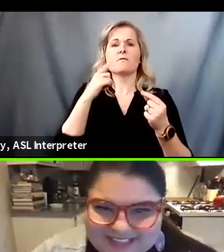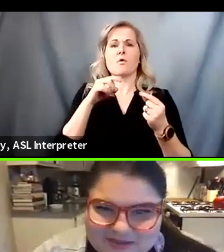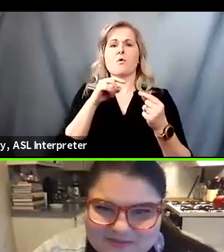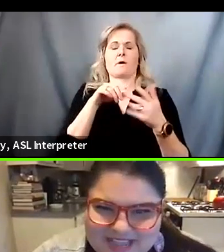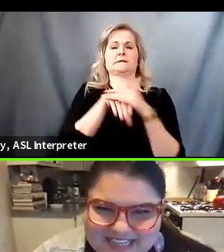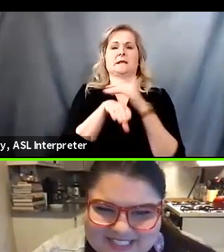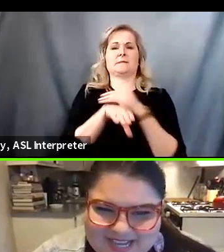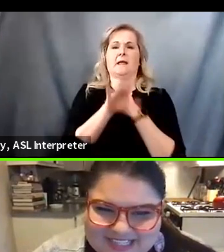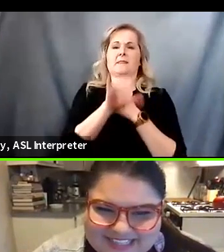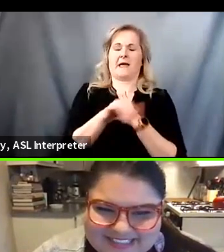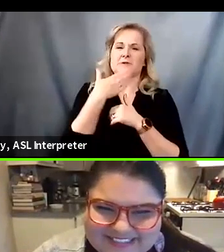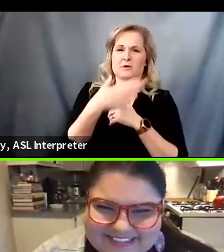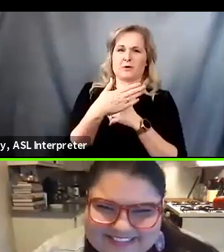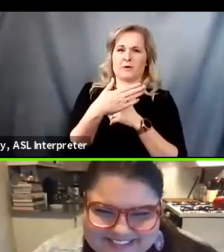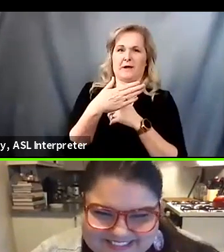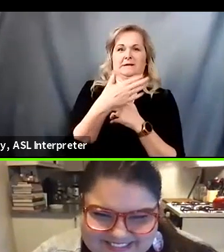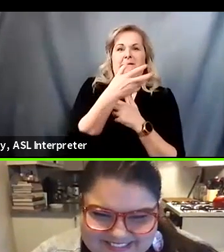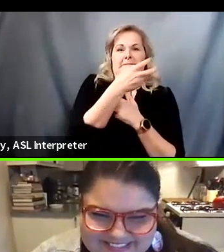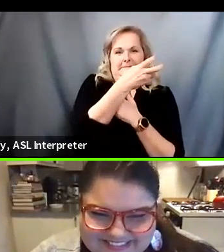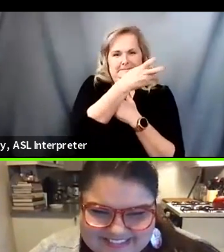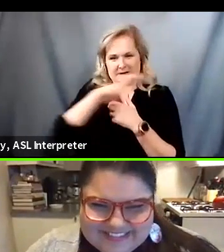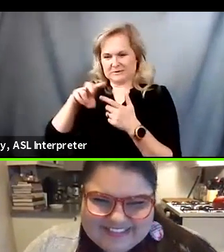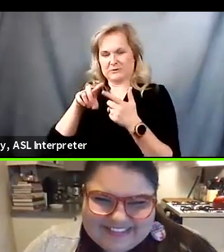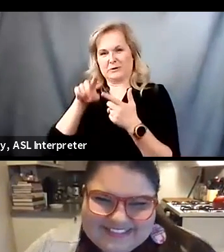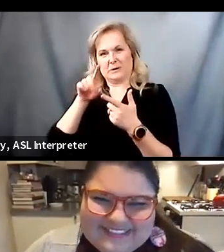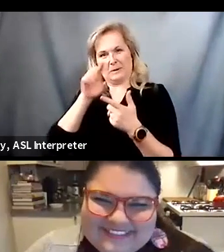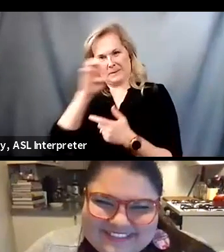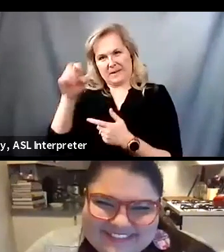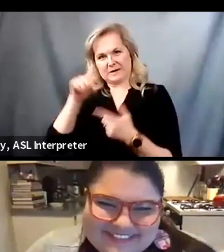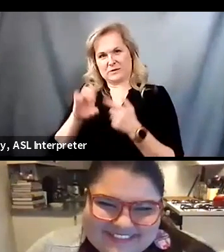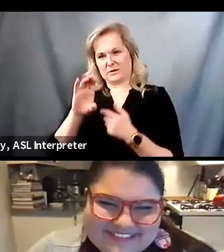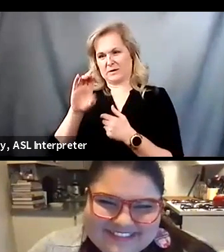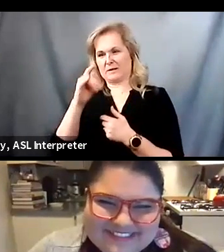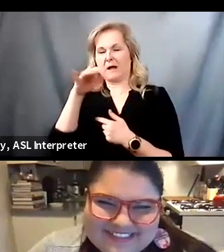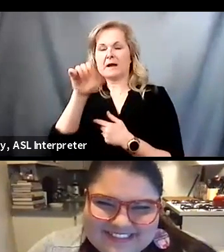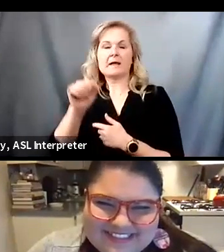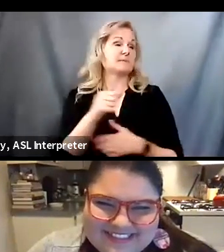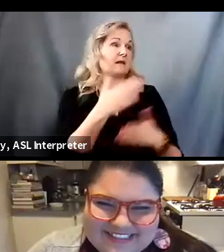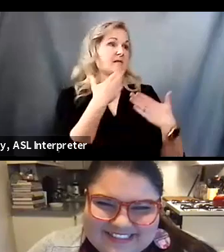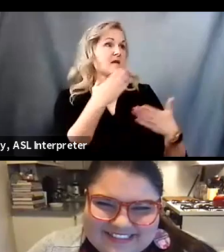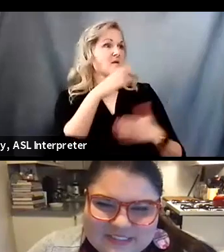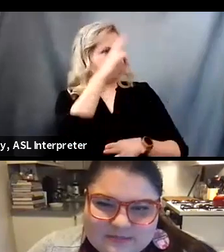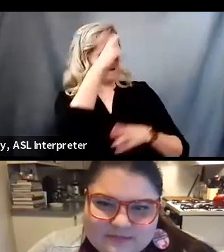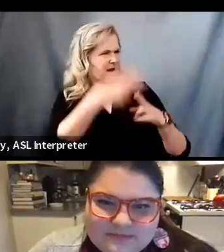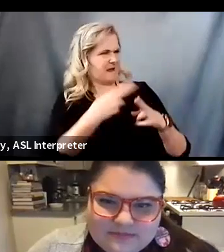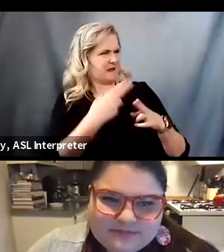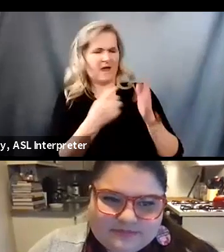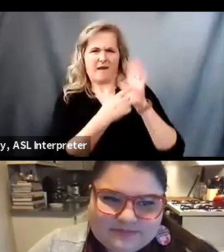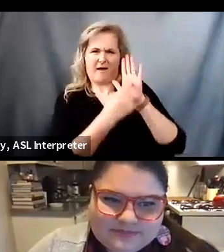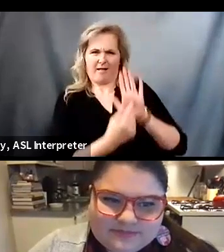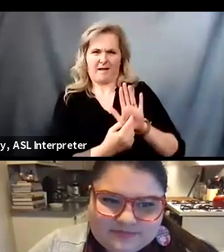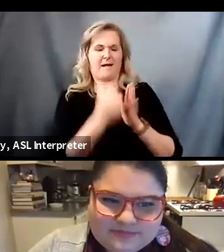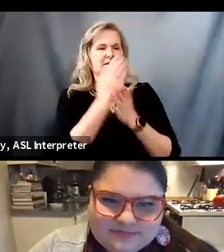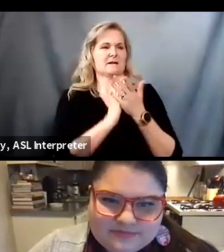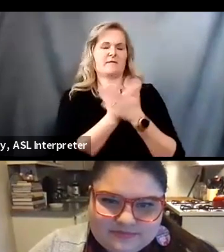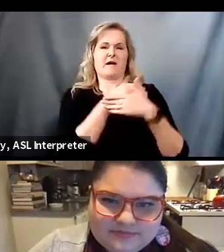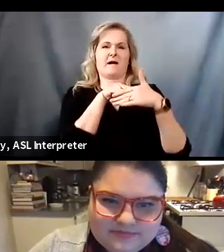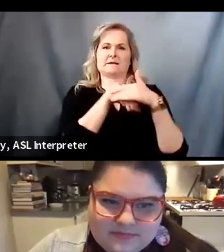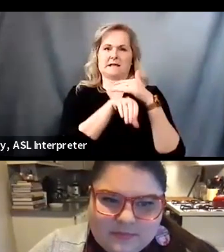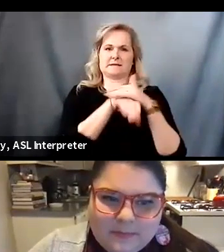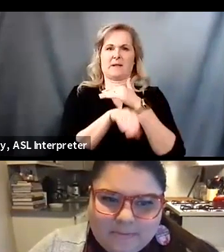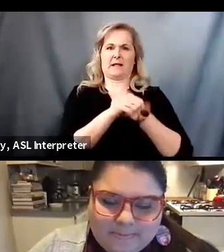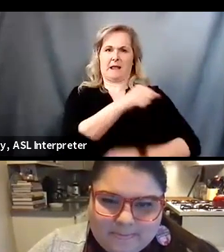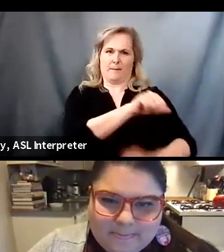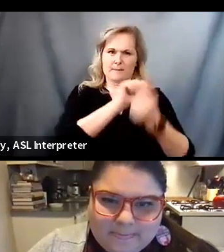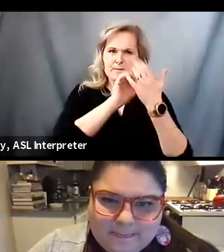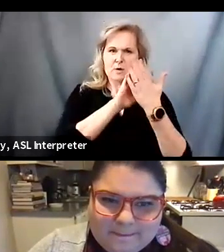segue back to Claudia. Thank you so much for naming and highlighting some of our accessibility practices that